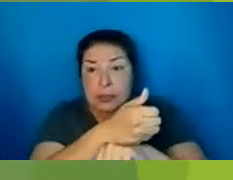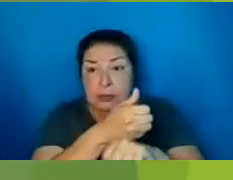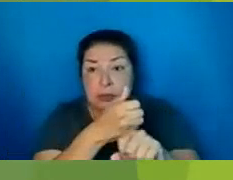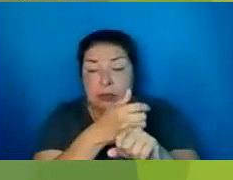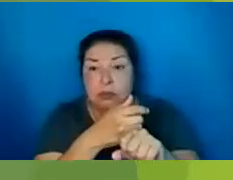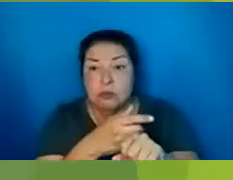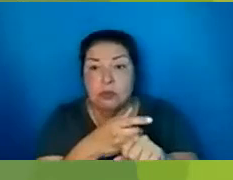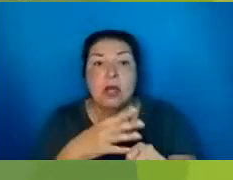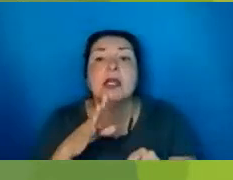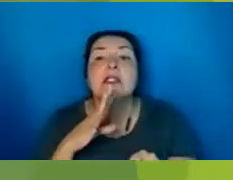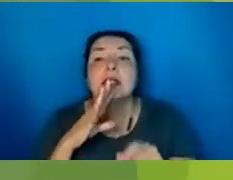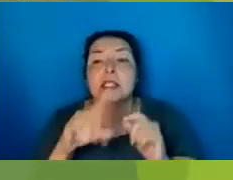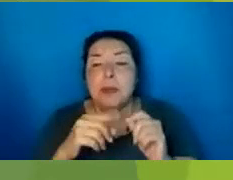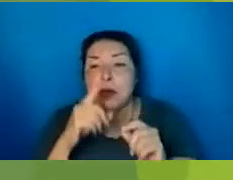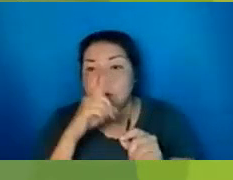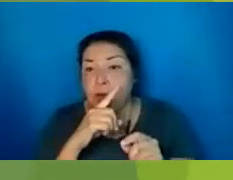in verse